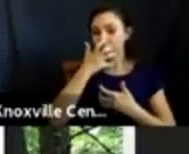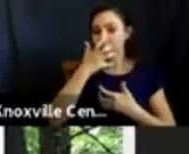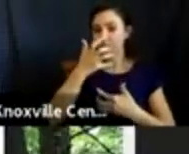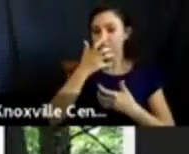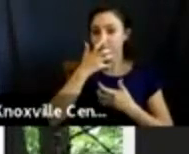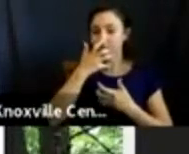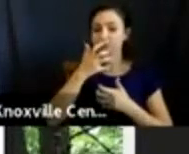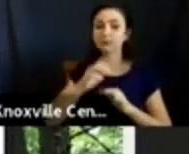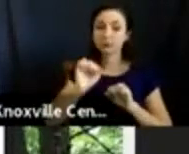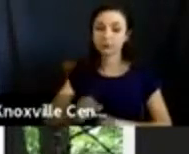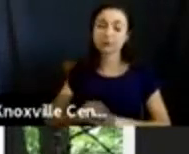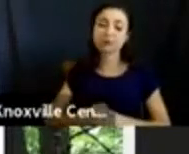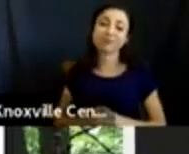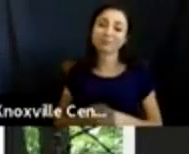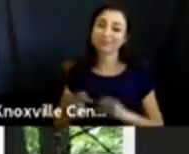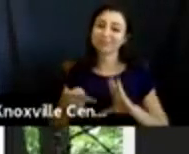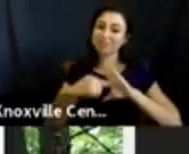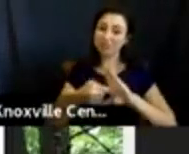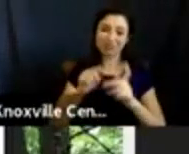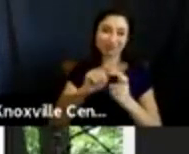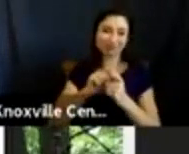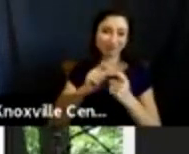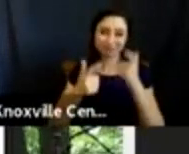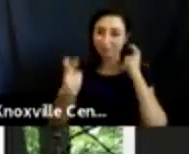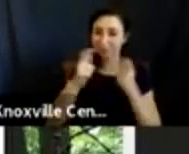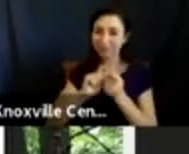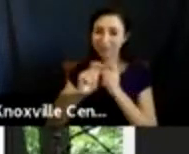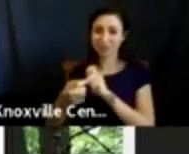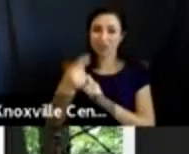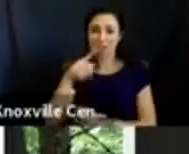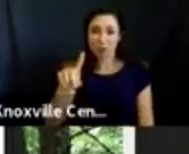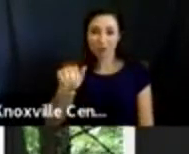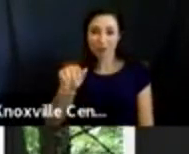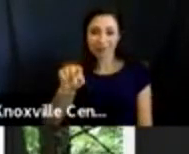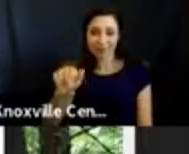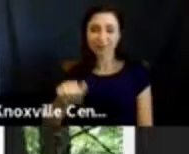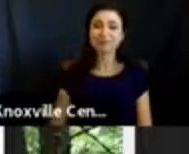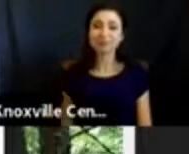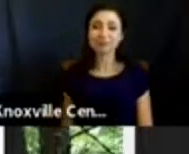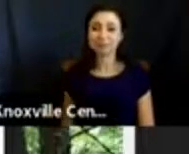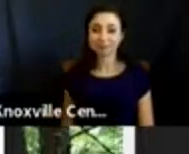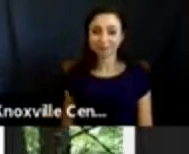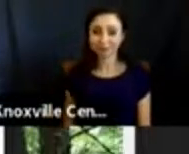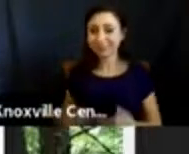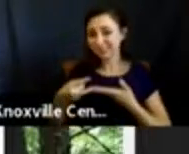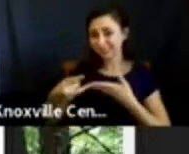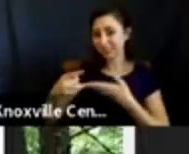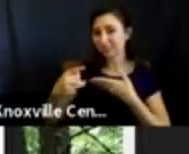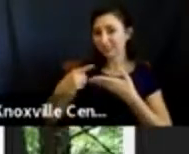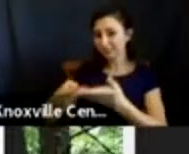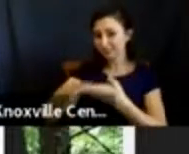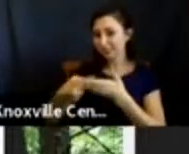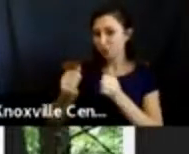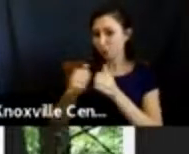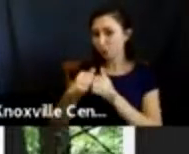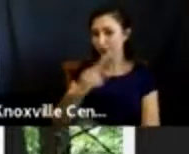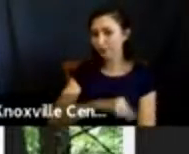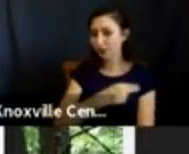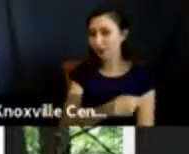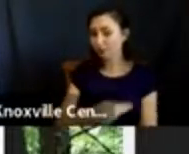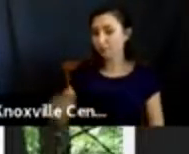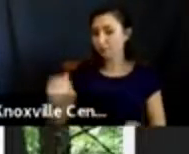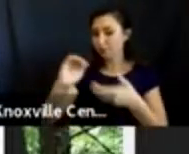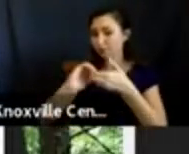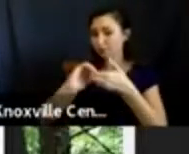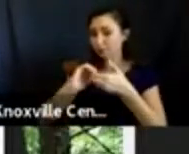illustrate statistically significant shifts in the data. After speaking with our hospital partners, they have recommended that this benchmark